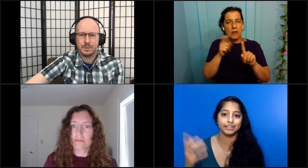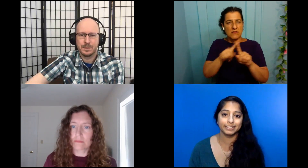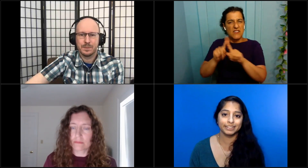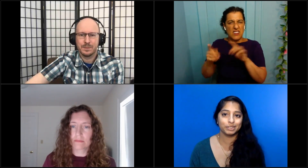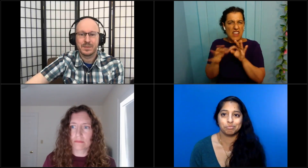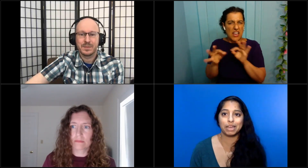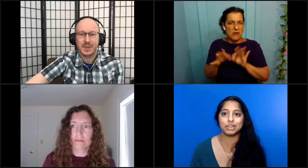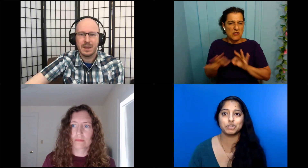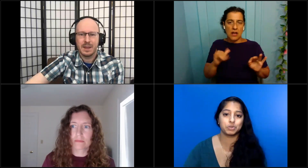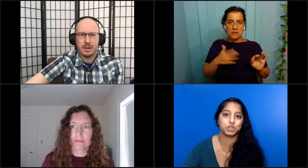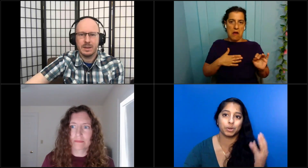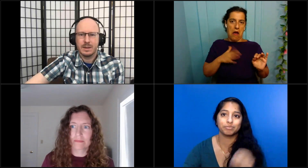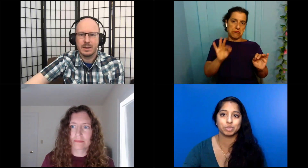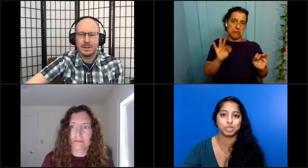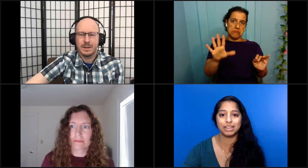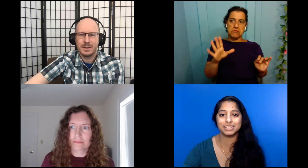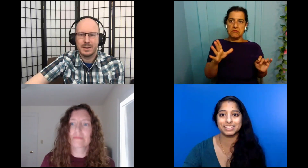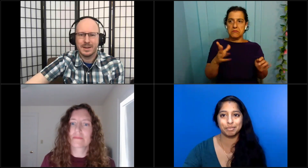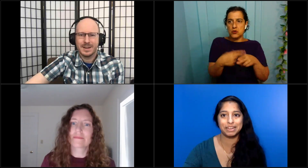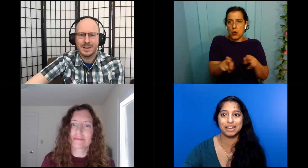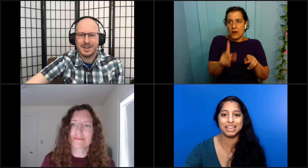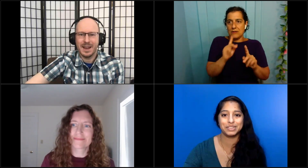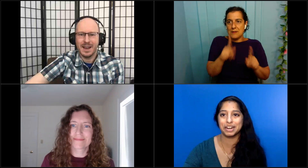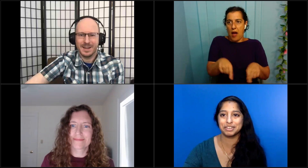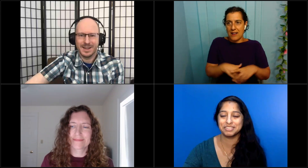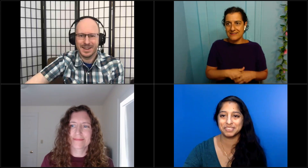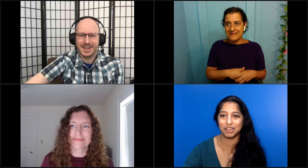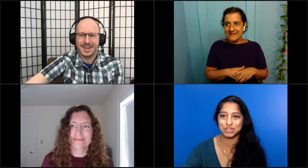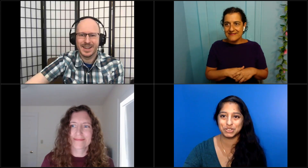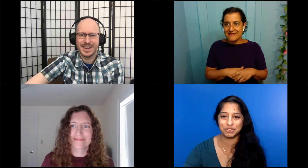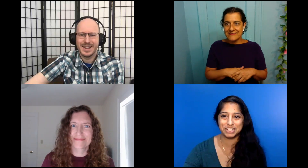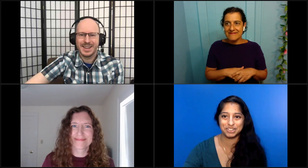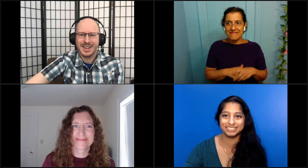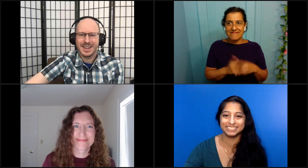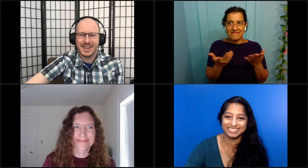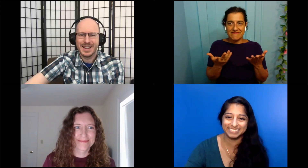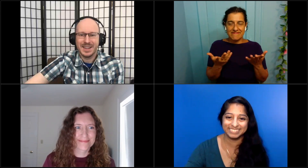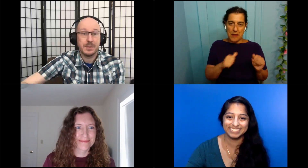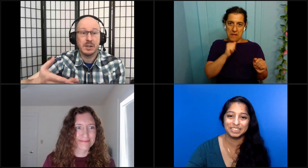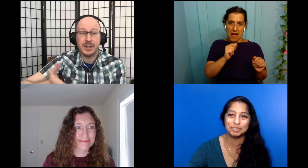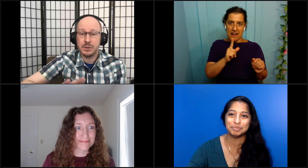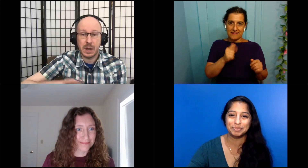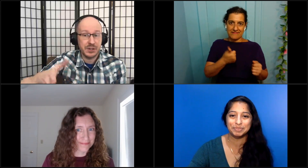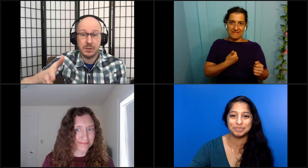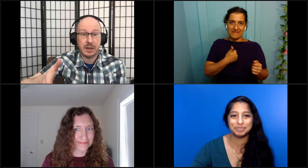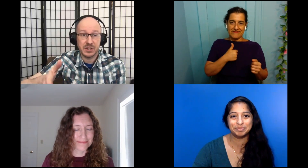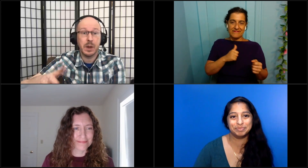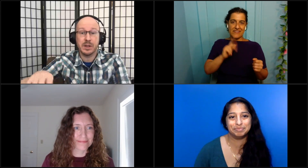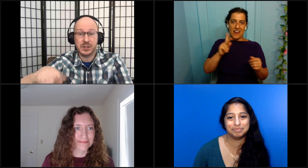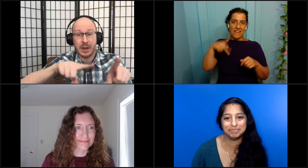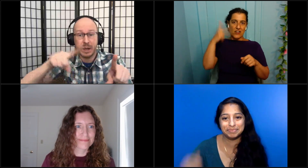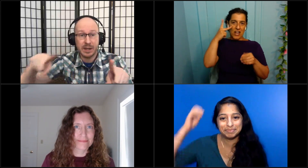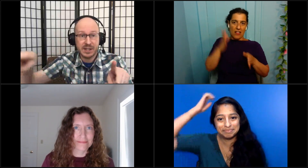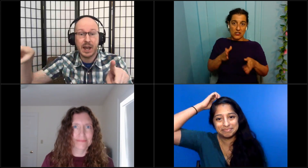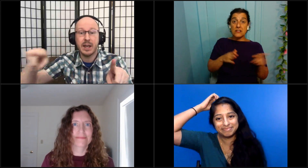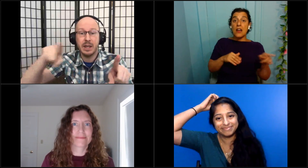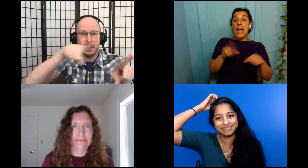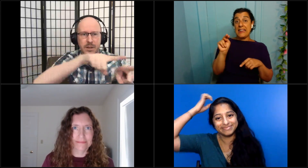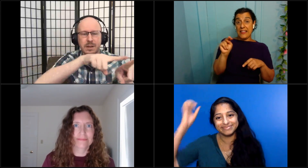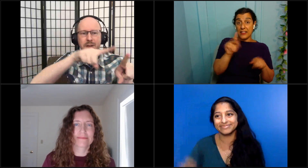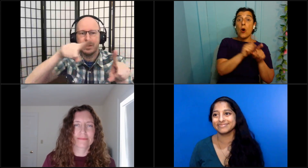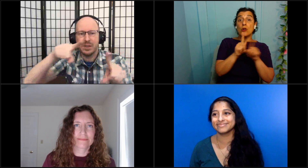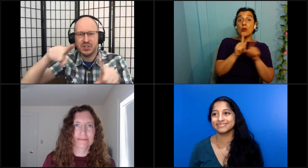that's my short response, as not a phonologist orientation. Yeah, absolutely. I do that as well. So I